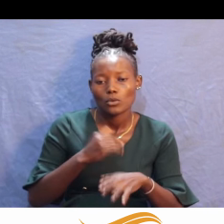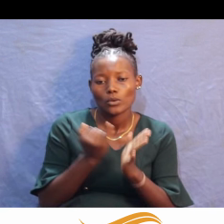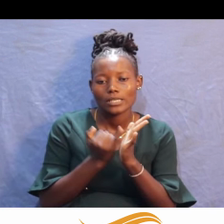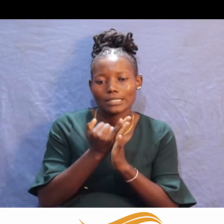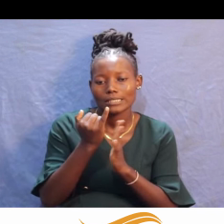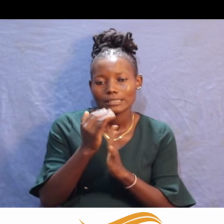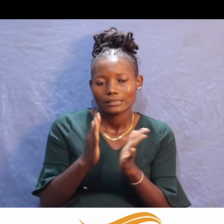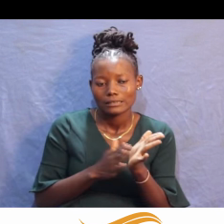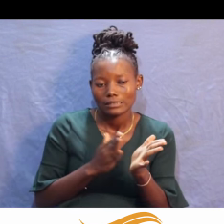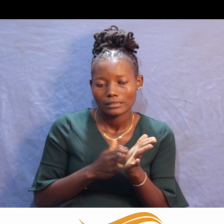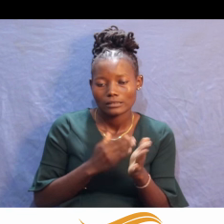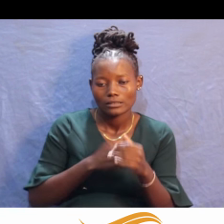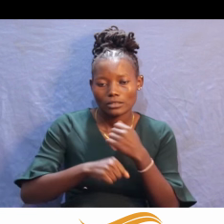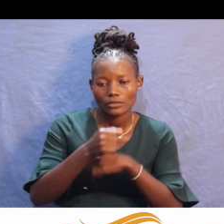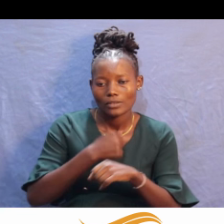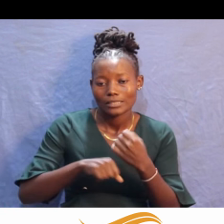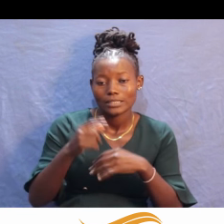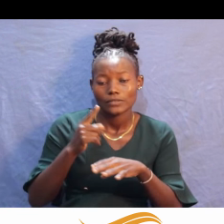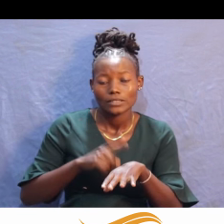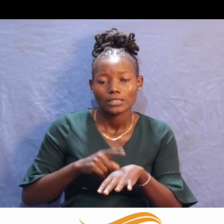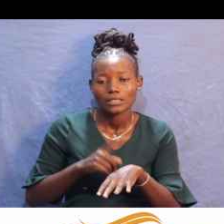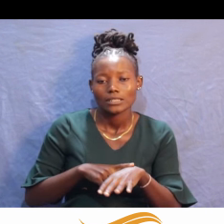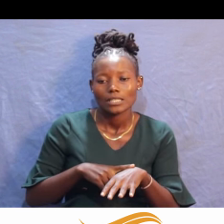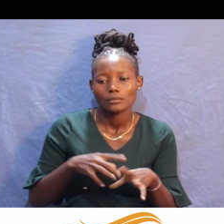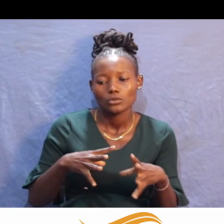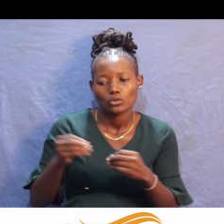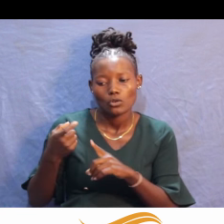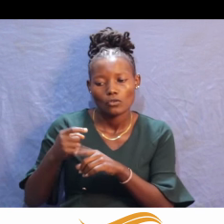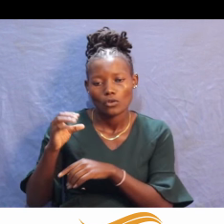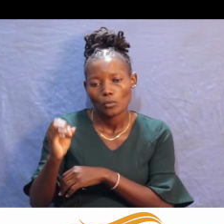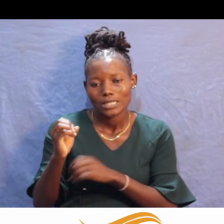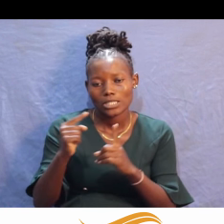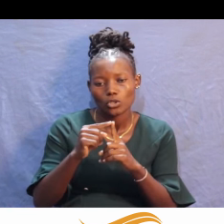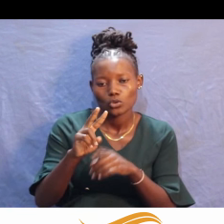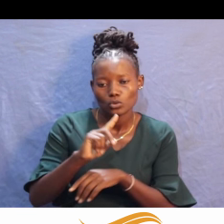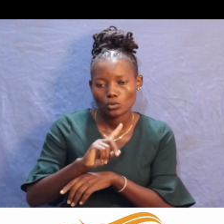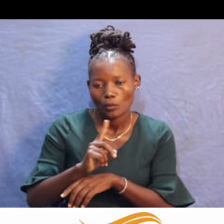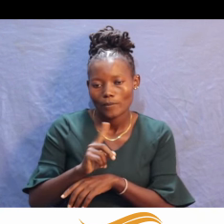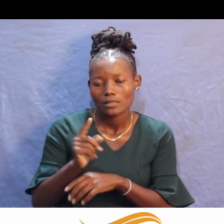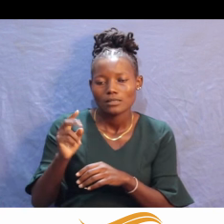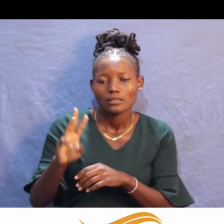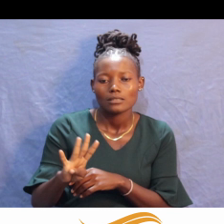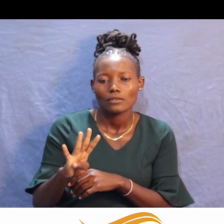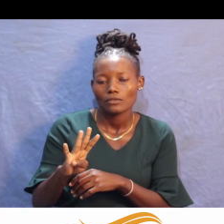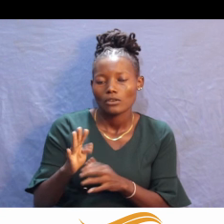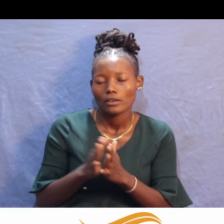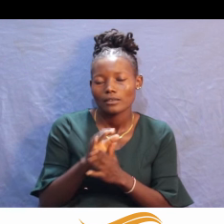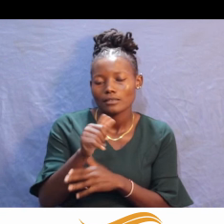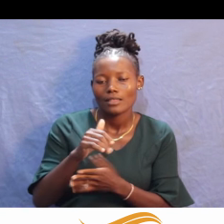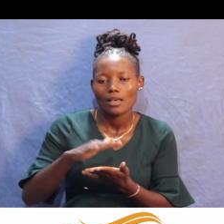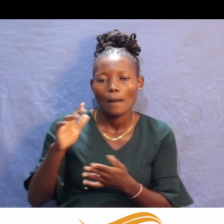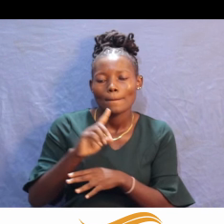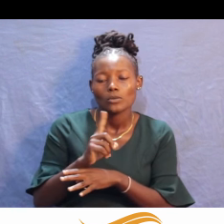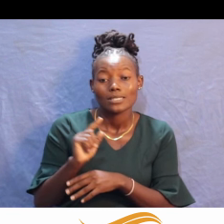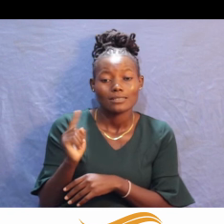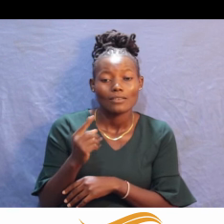speed and exercise time. So as you go from 0 to 2 minutes to 4 minutes to 5 minutes, etc. So the first